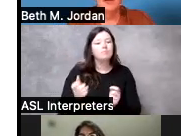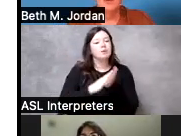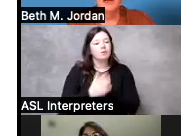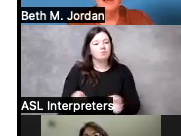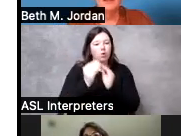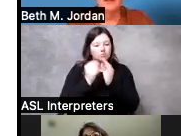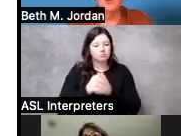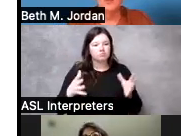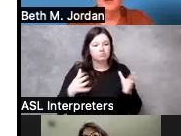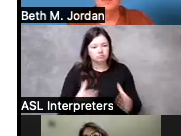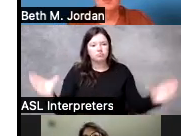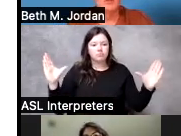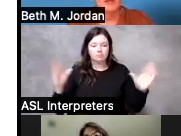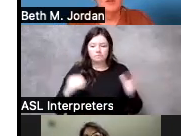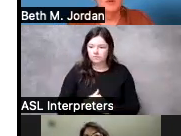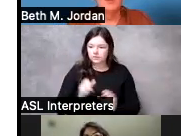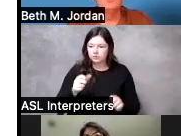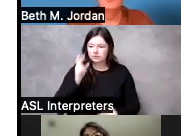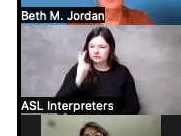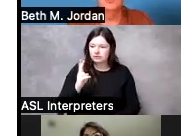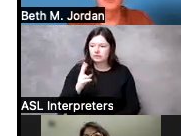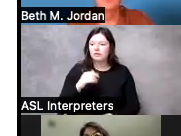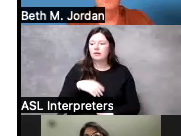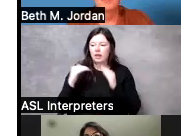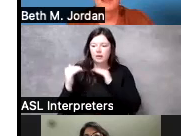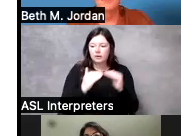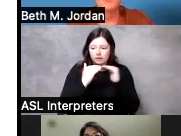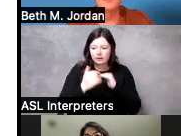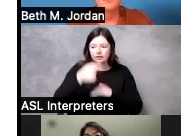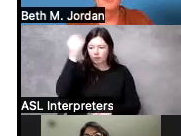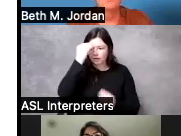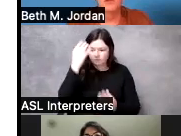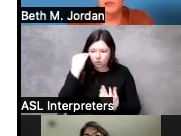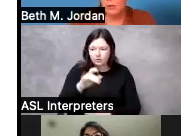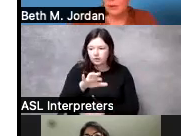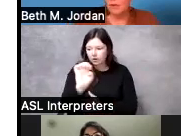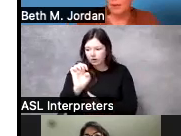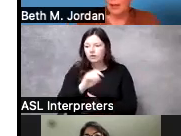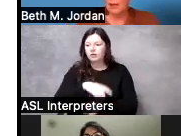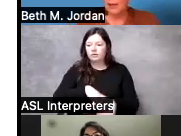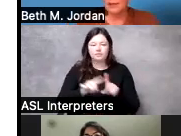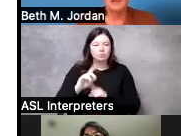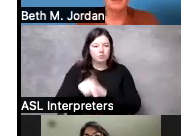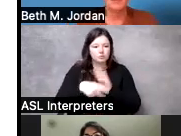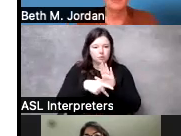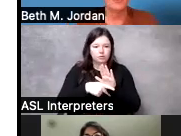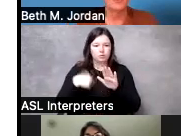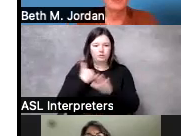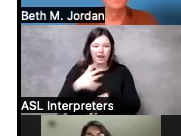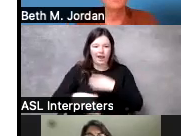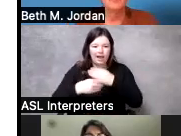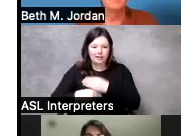health equity, the incorporation of the public health approach, and trauma-informed care. These are principles that have been added as